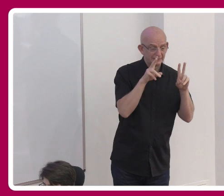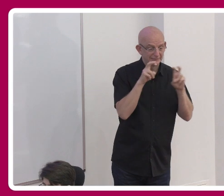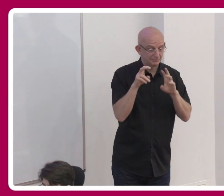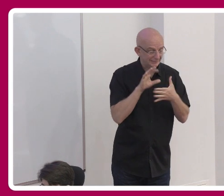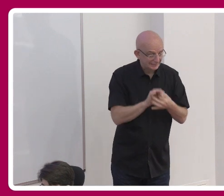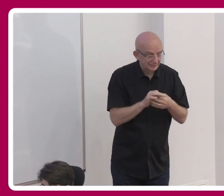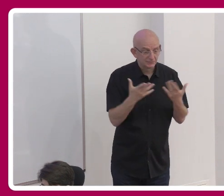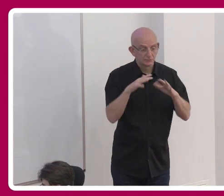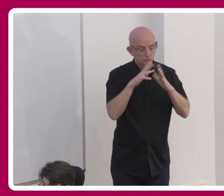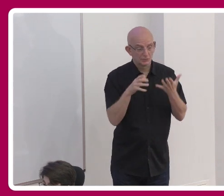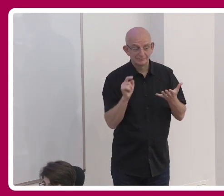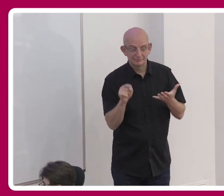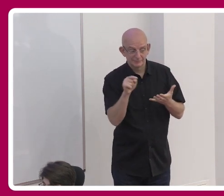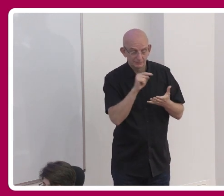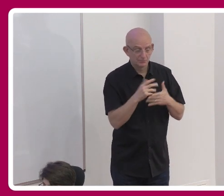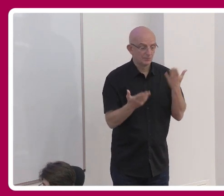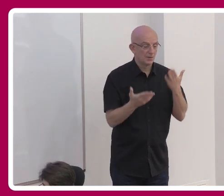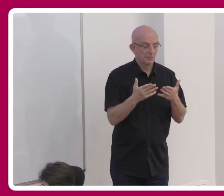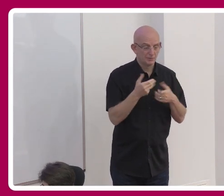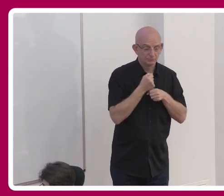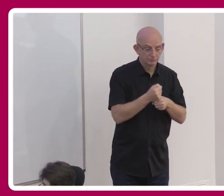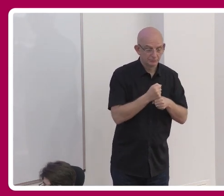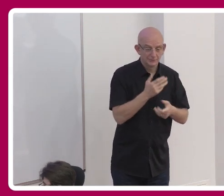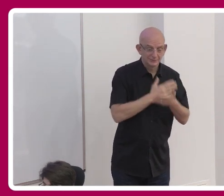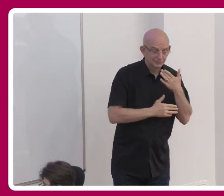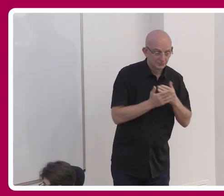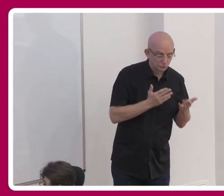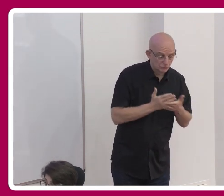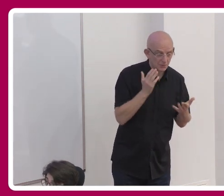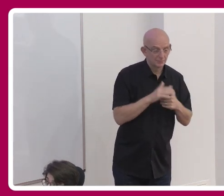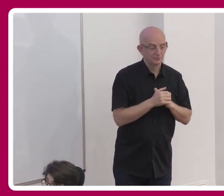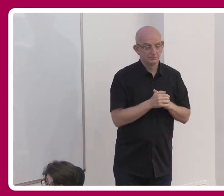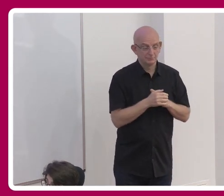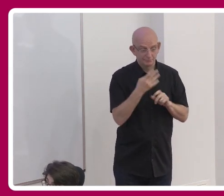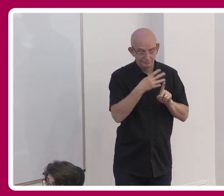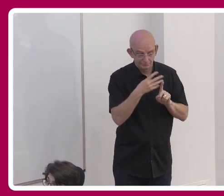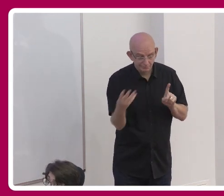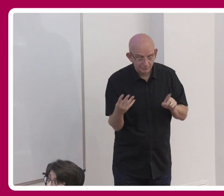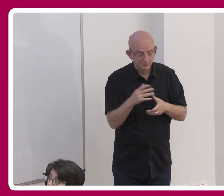as geographically, so there's Africa division, Europe and Central Asia, like, you know,